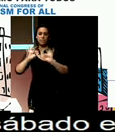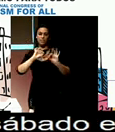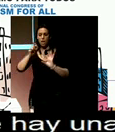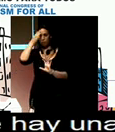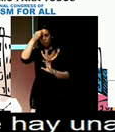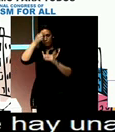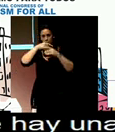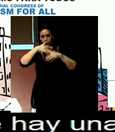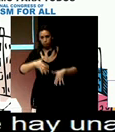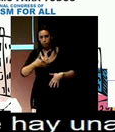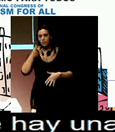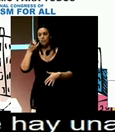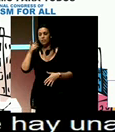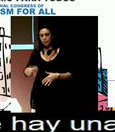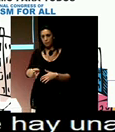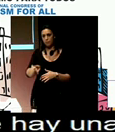we have a festival